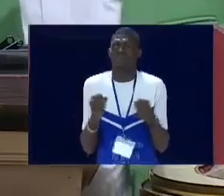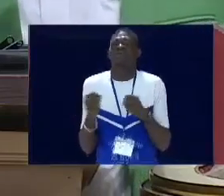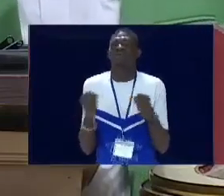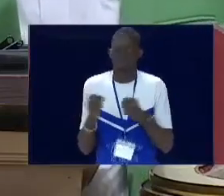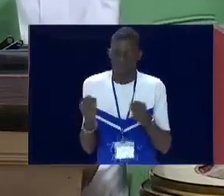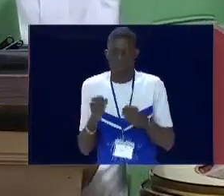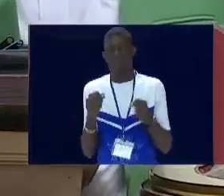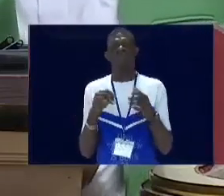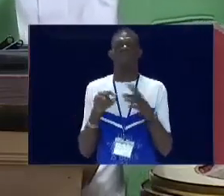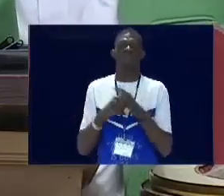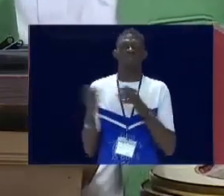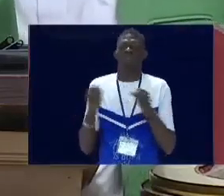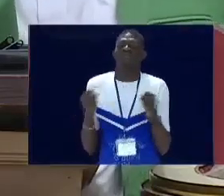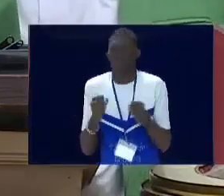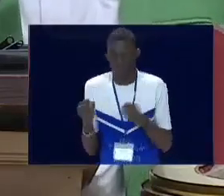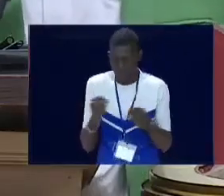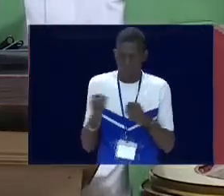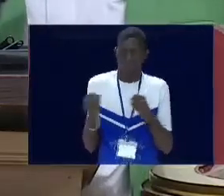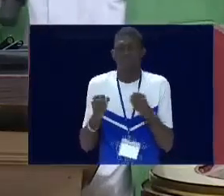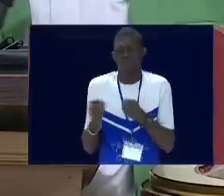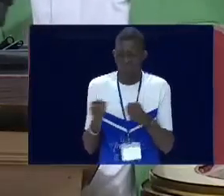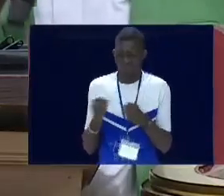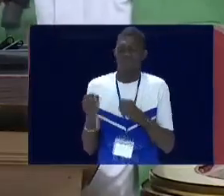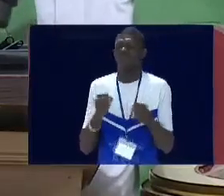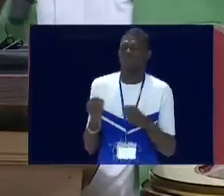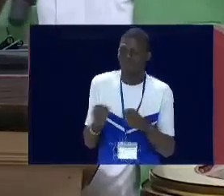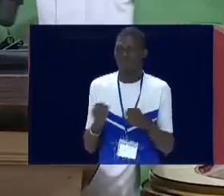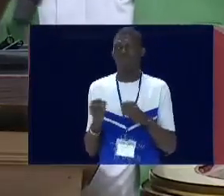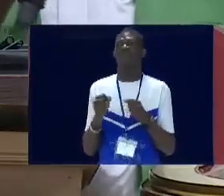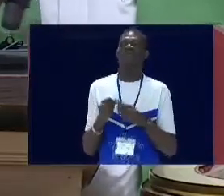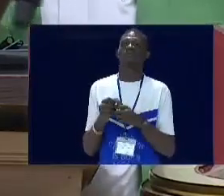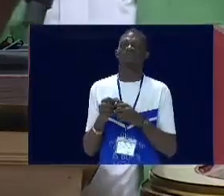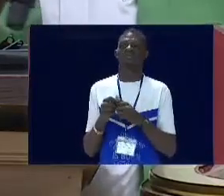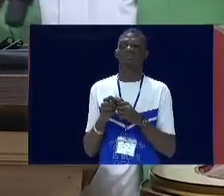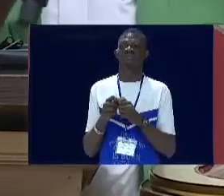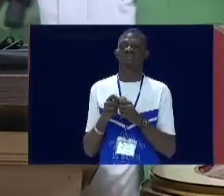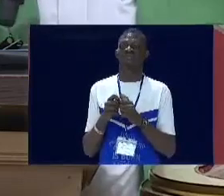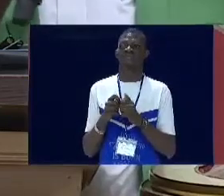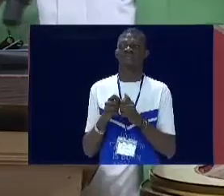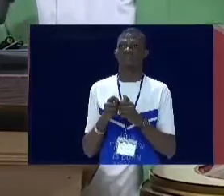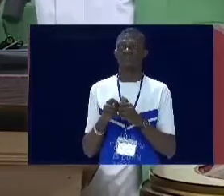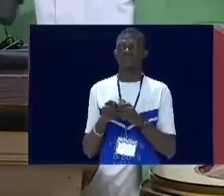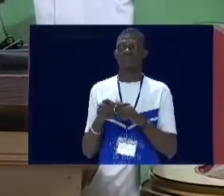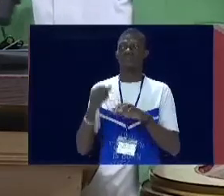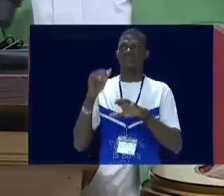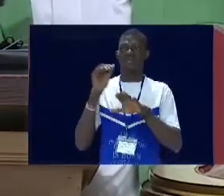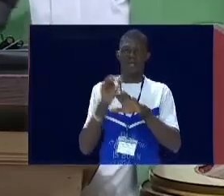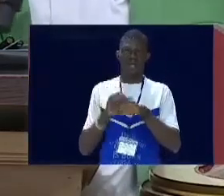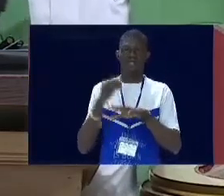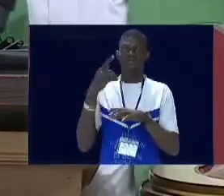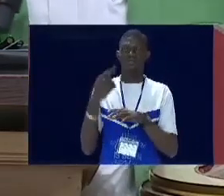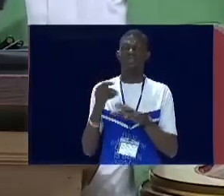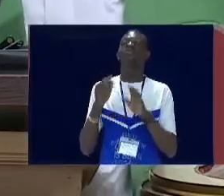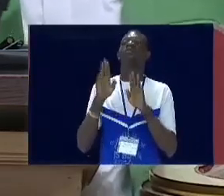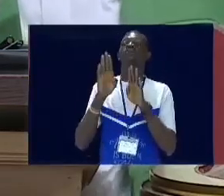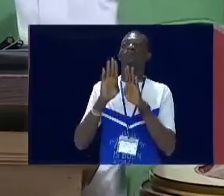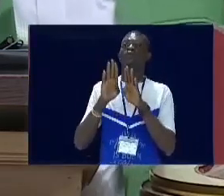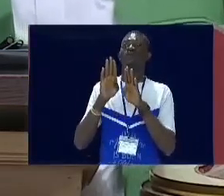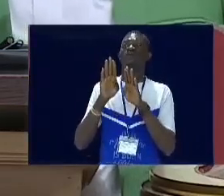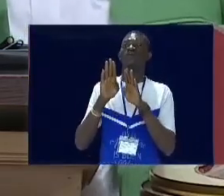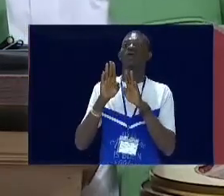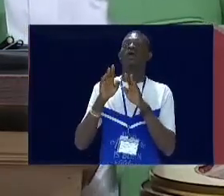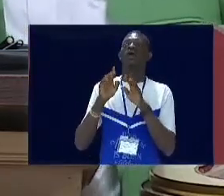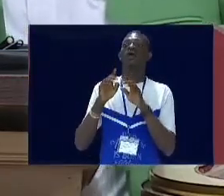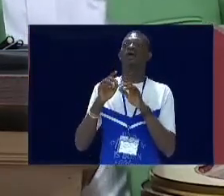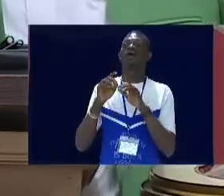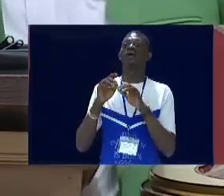O bere si ni mi lo bere si ni gban jini jini, like a dog shaking a rat. Bi igba ti aja